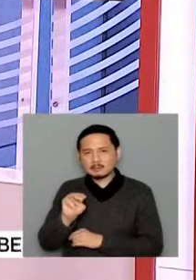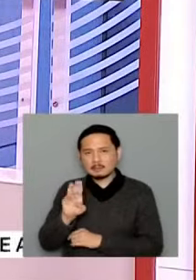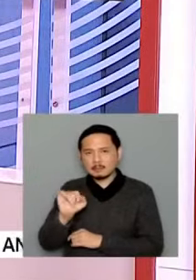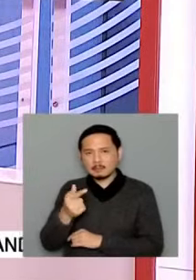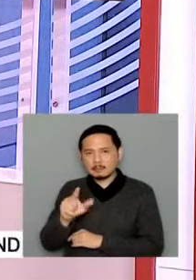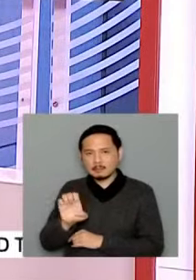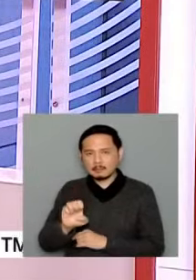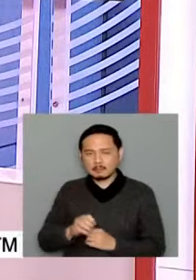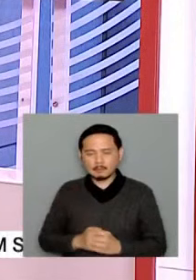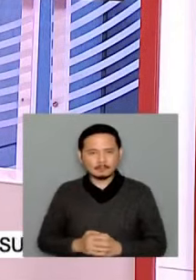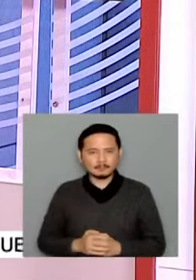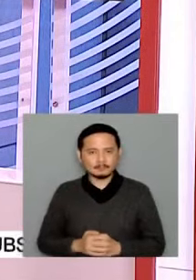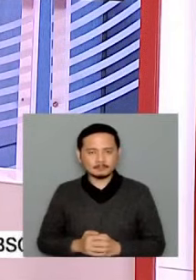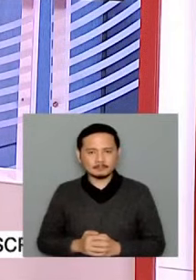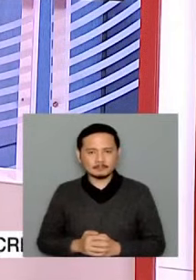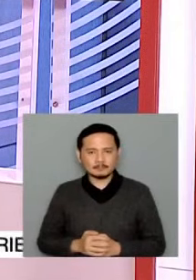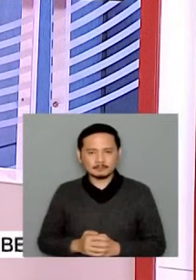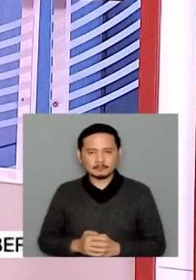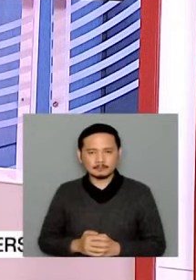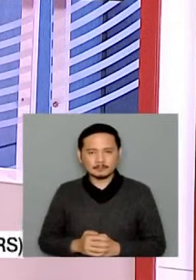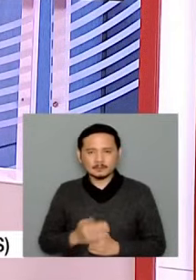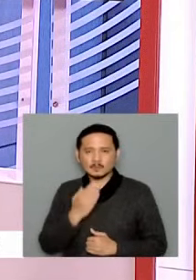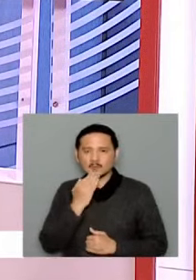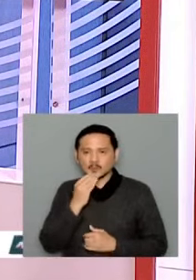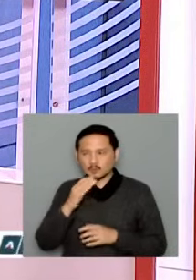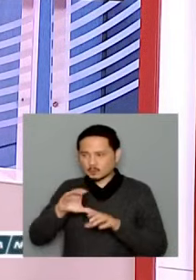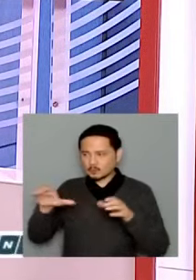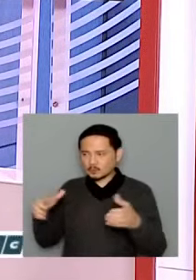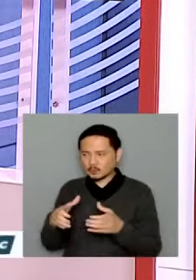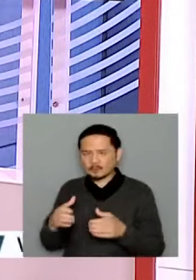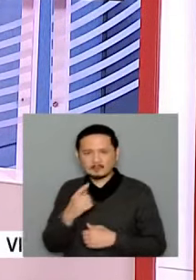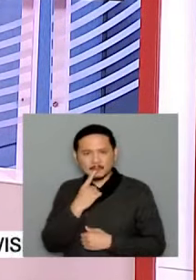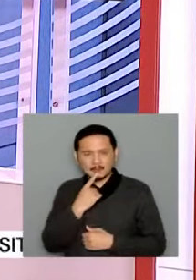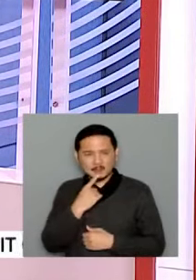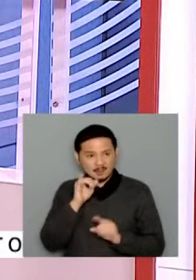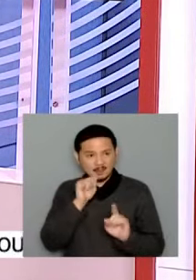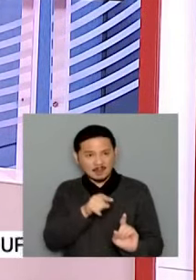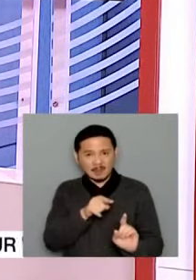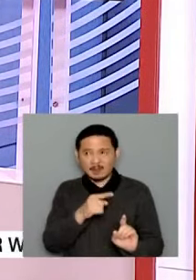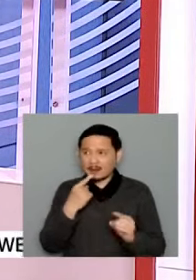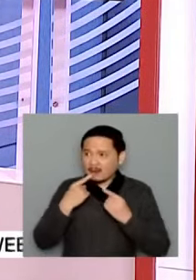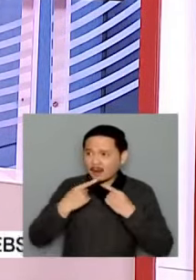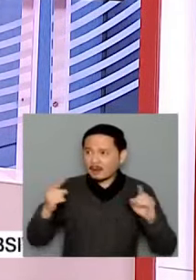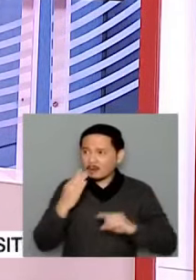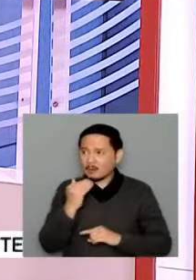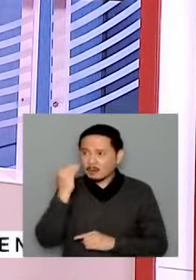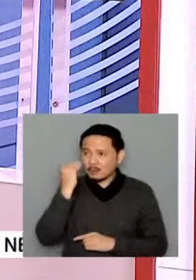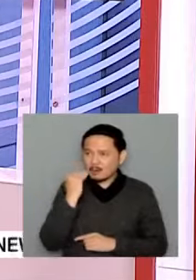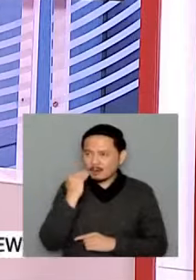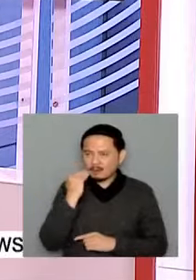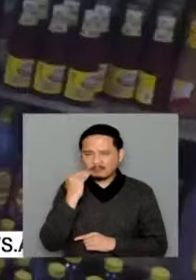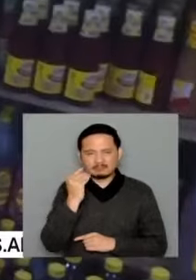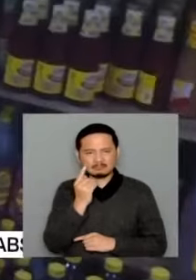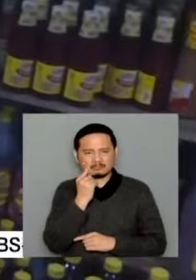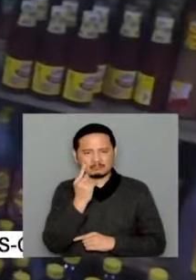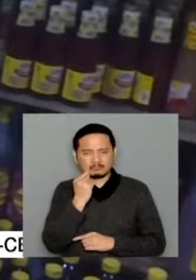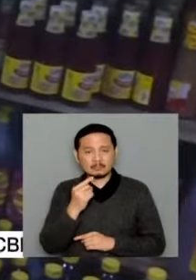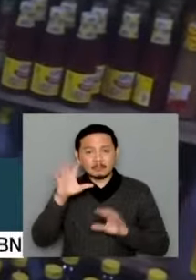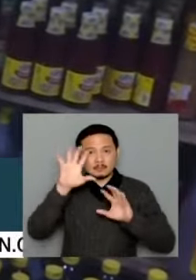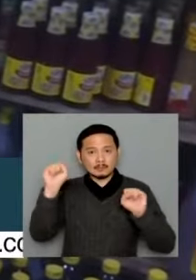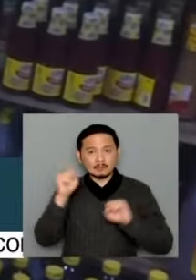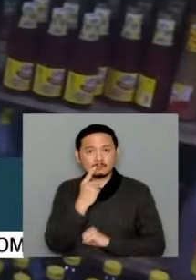The United Sugar Producers Federation questioning claims of a shortage in refined sugar. Its president, Manuel Lamata, insists there is